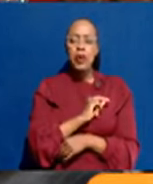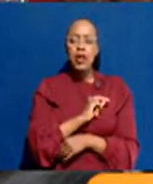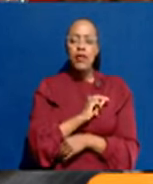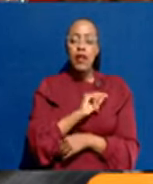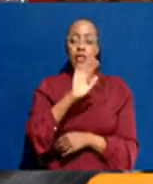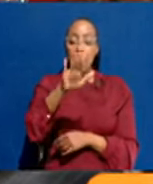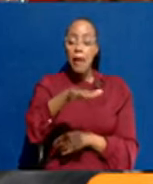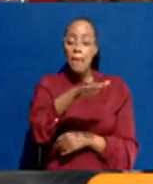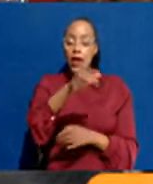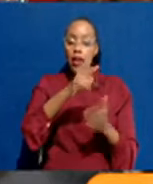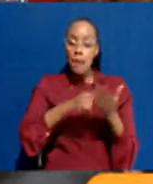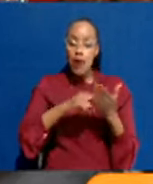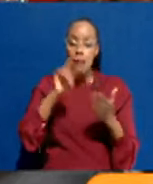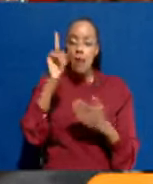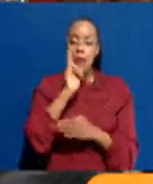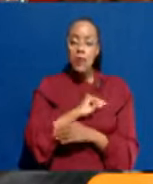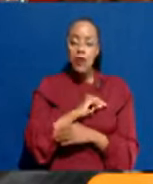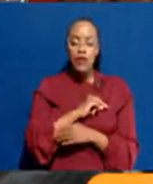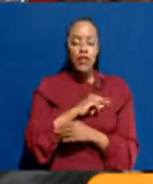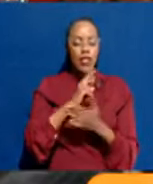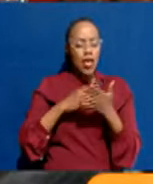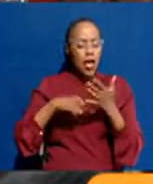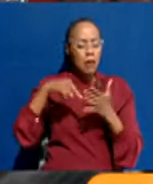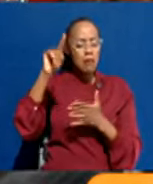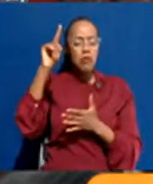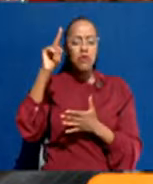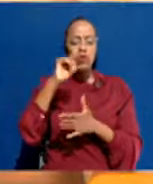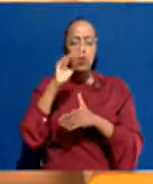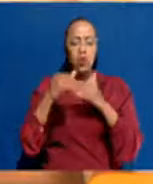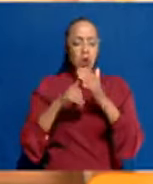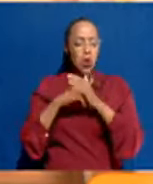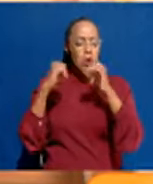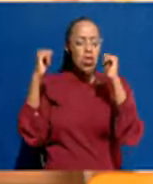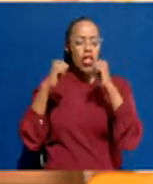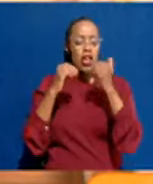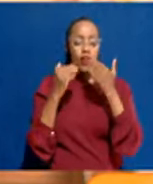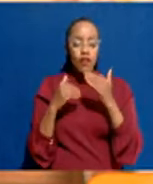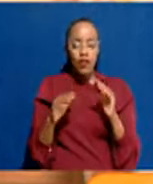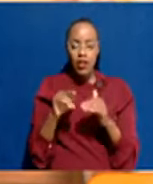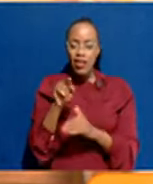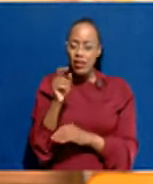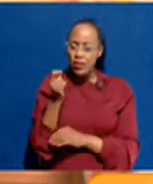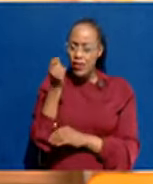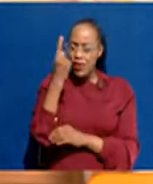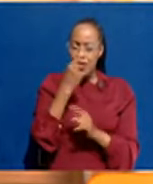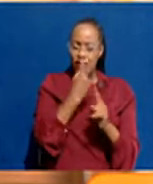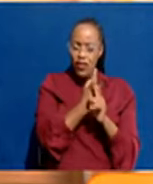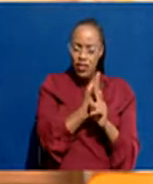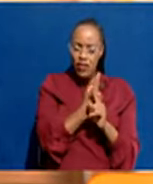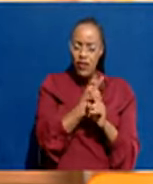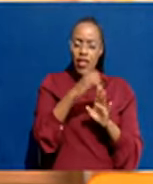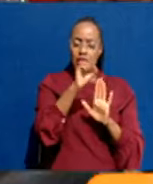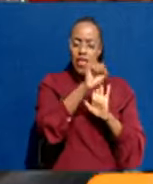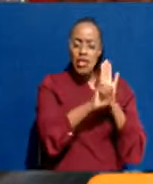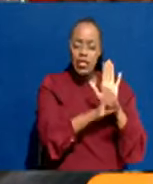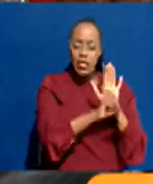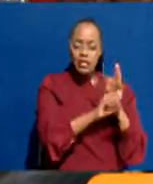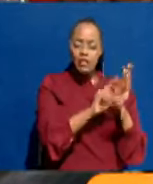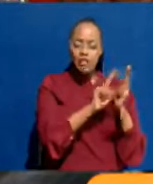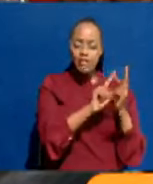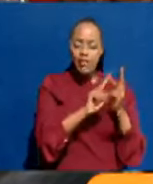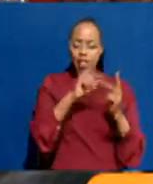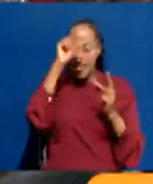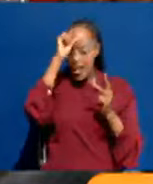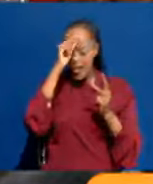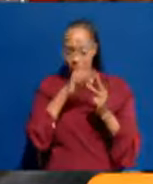And the Parliament approved it unanimously. Did it understand the difference between state and government? Yeah, I was